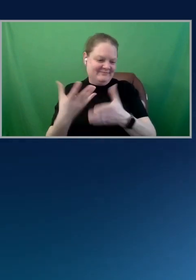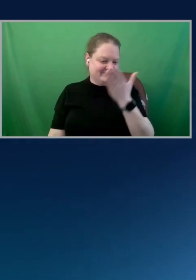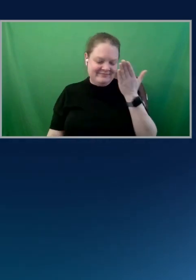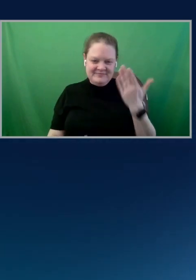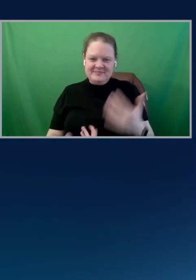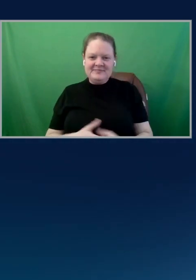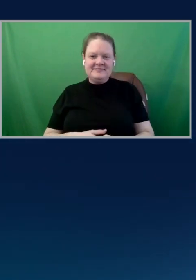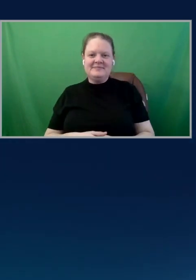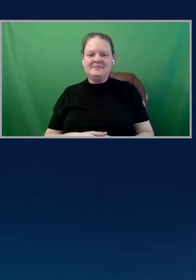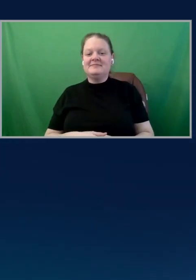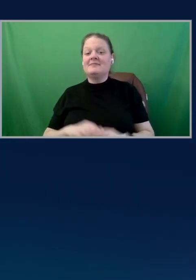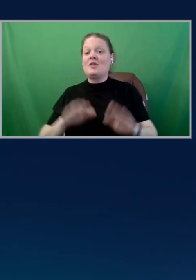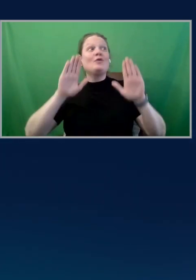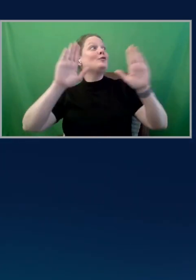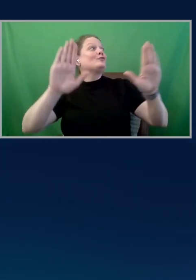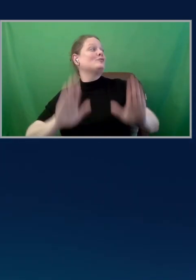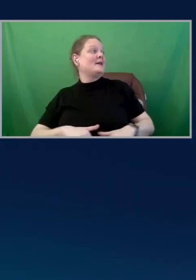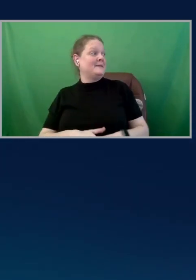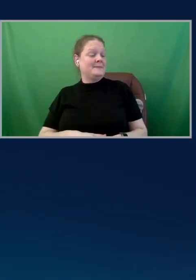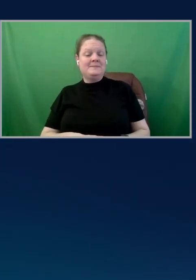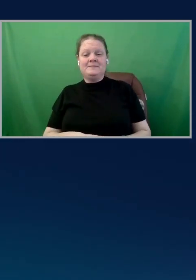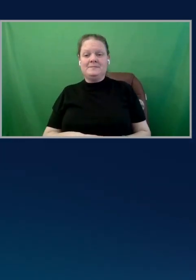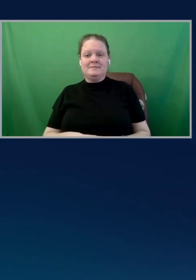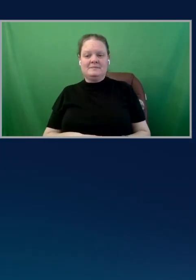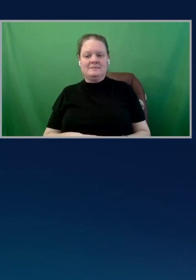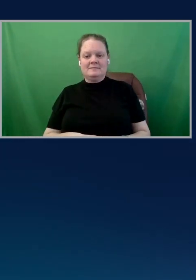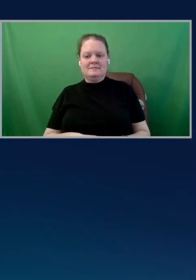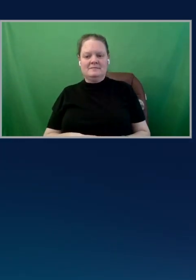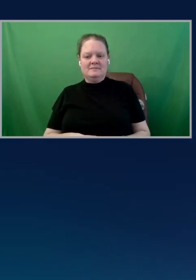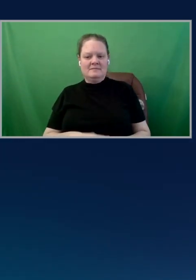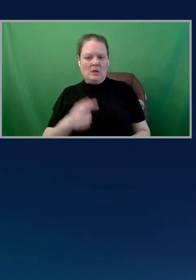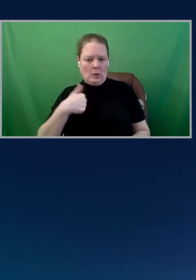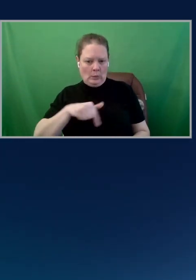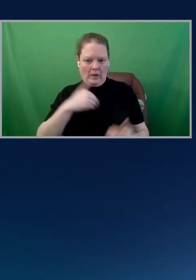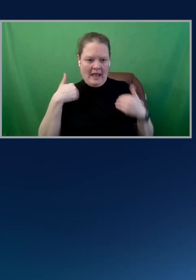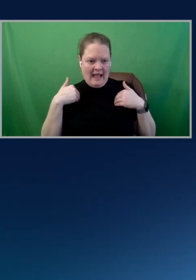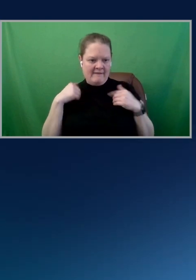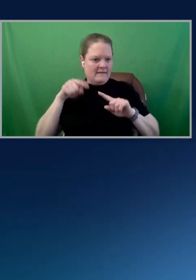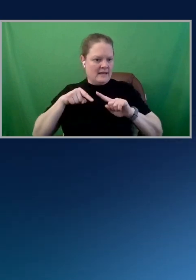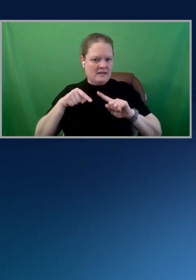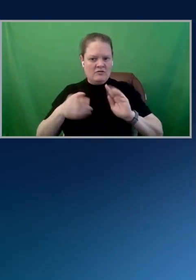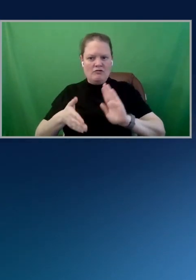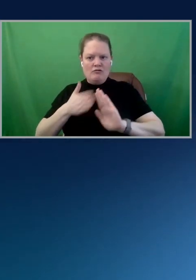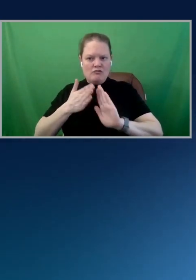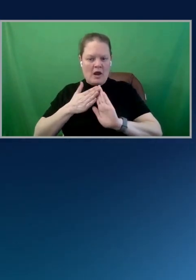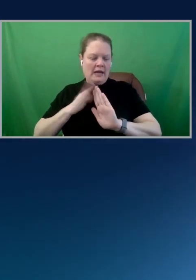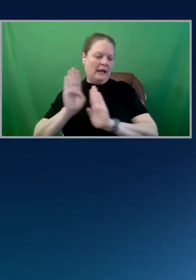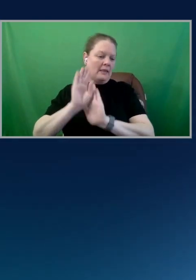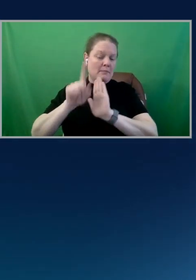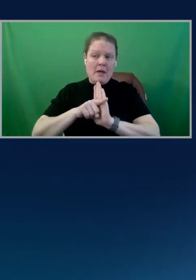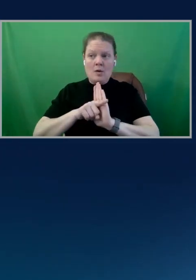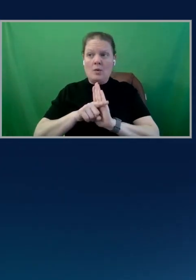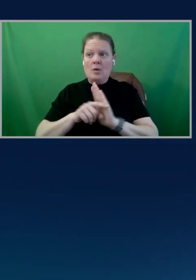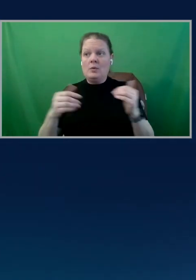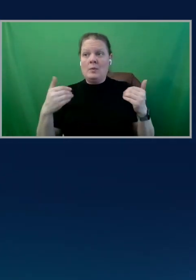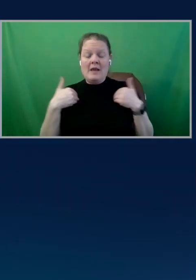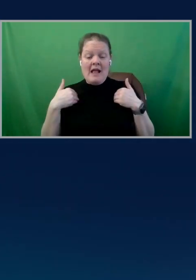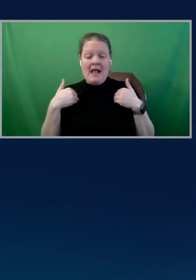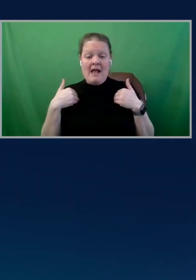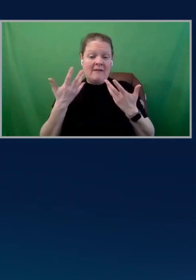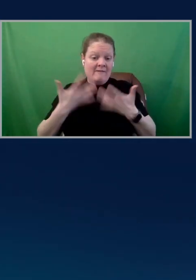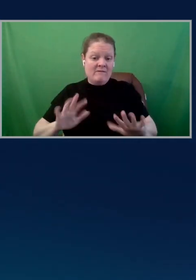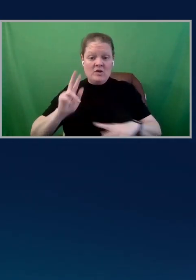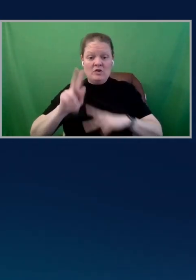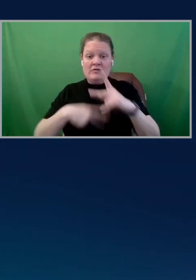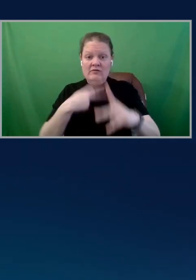Okay, great. So we've got this running in the background. Do we have a finished version you all want to look